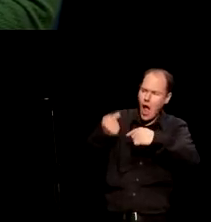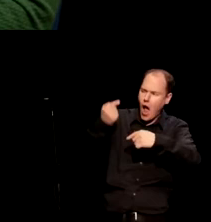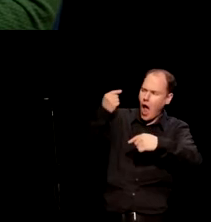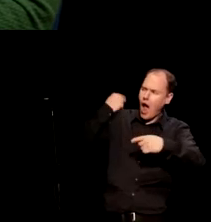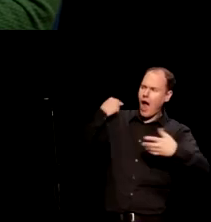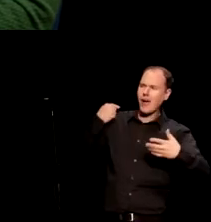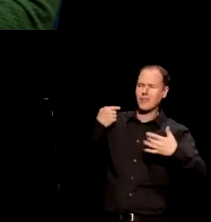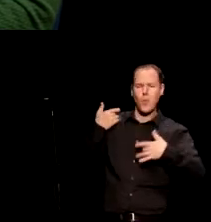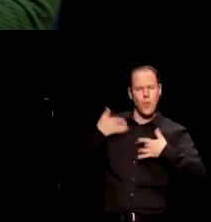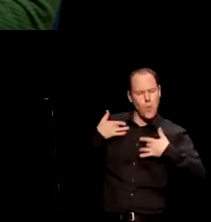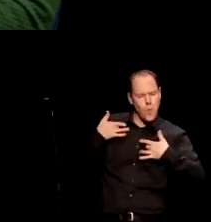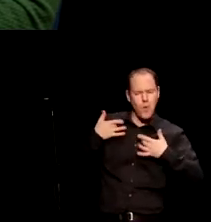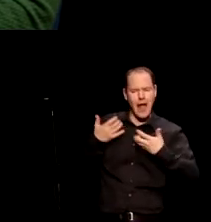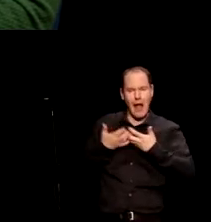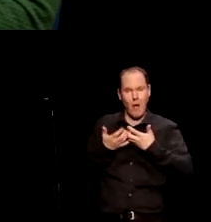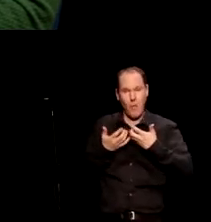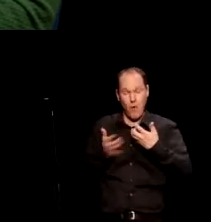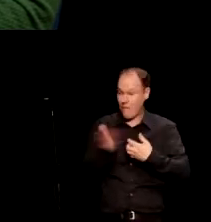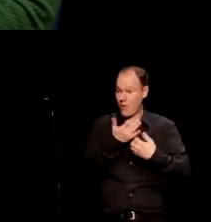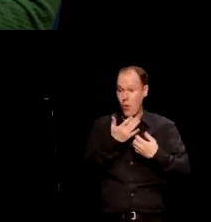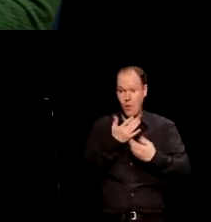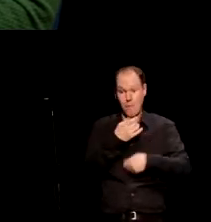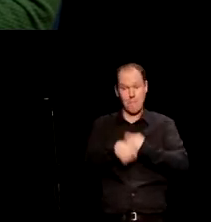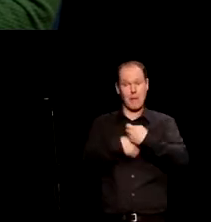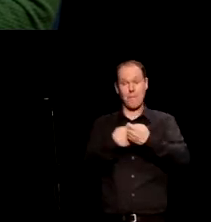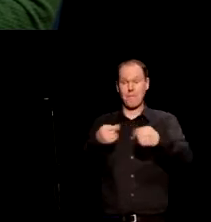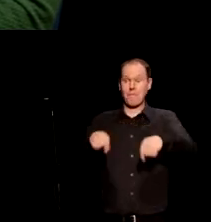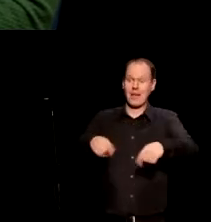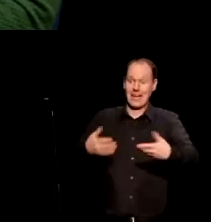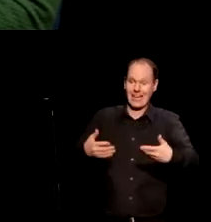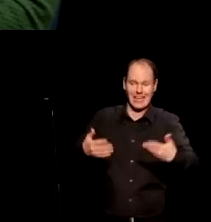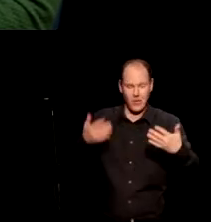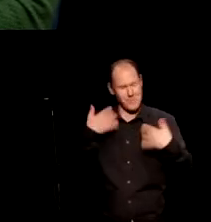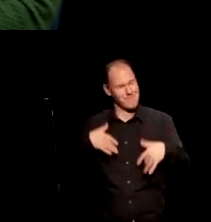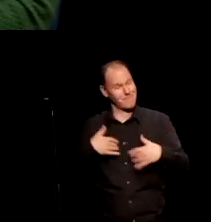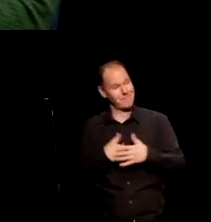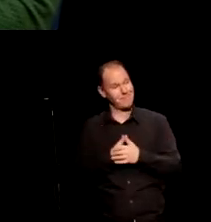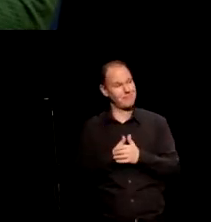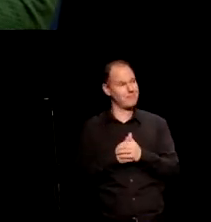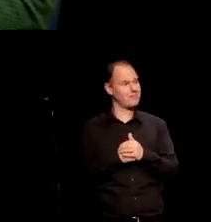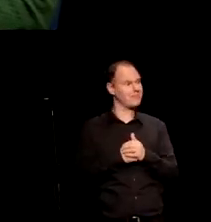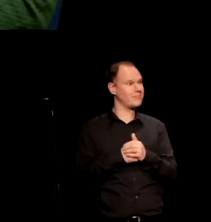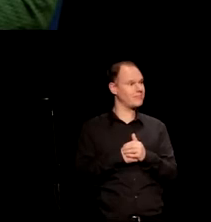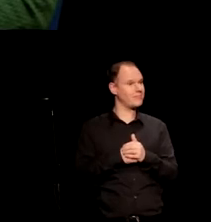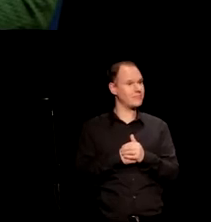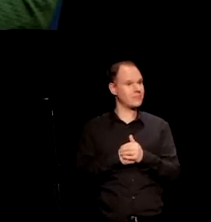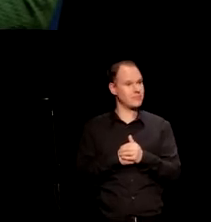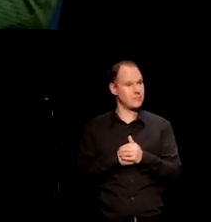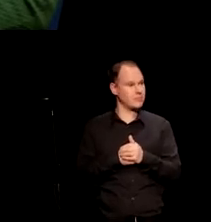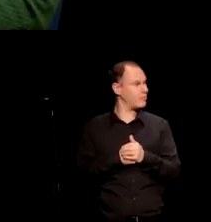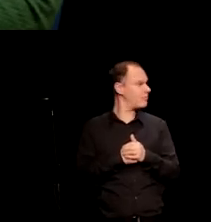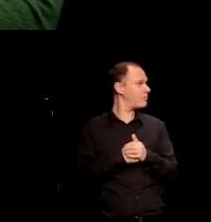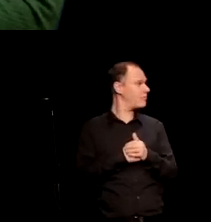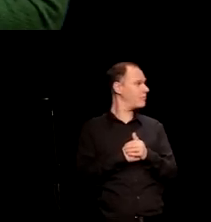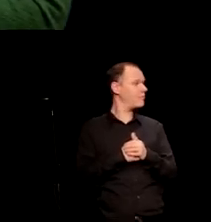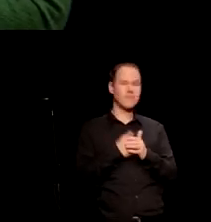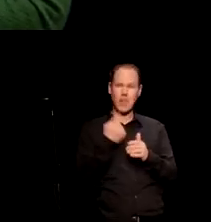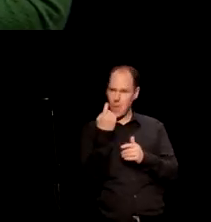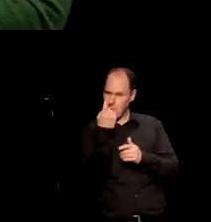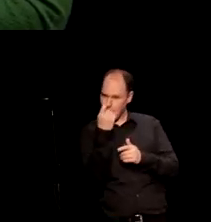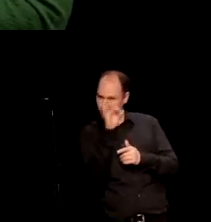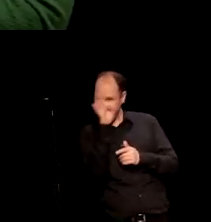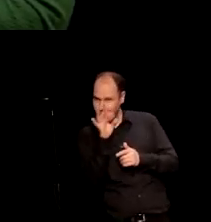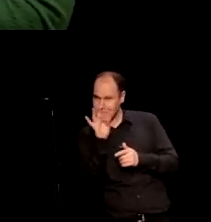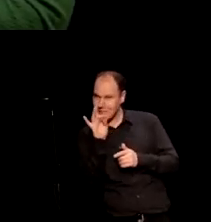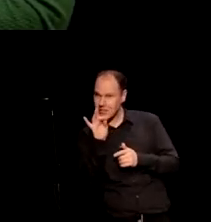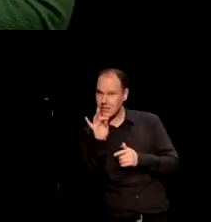time. Some of us took a bit longer for all sorts of reasons. Okay, I think maybe I have time for one more